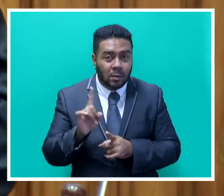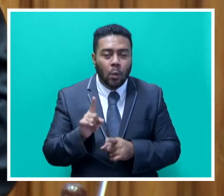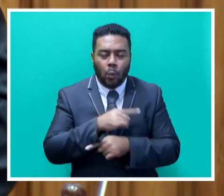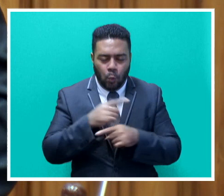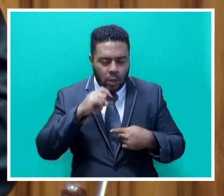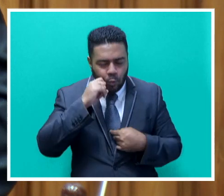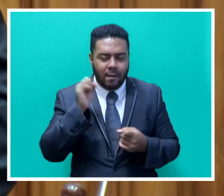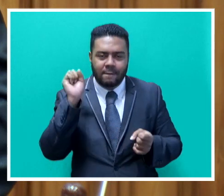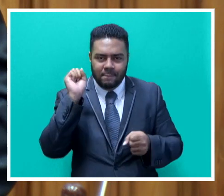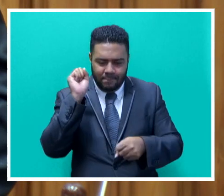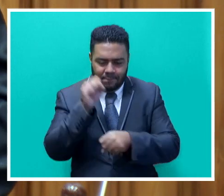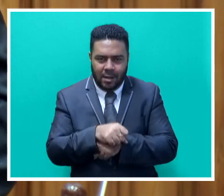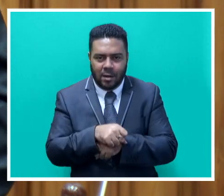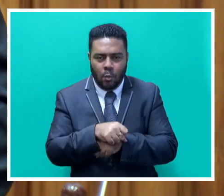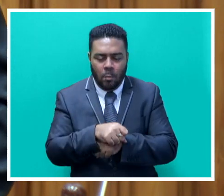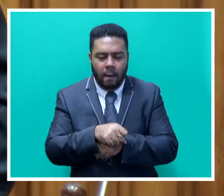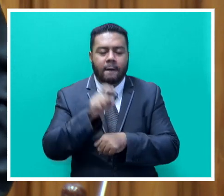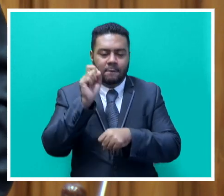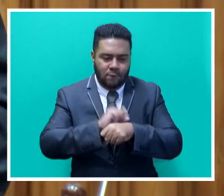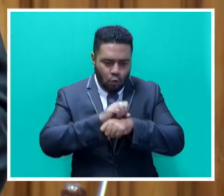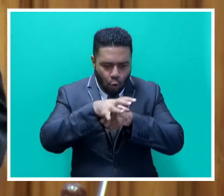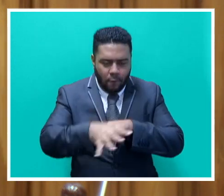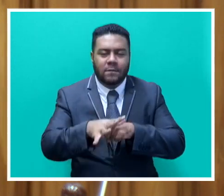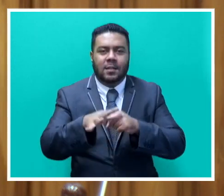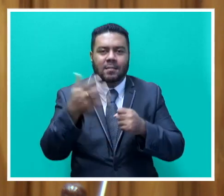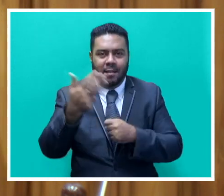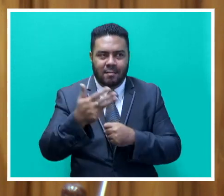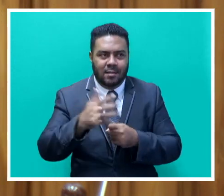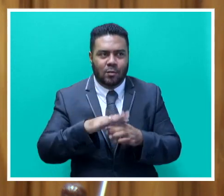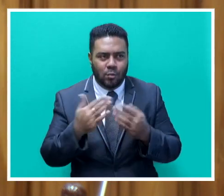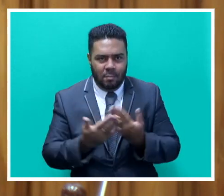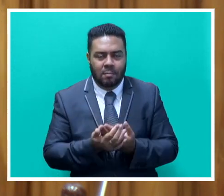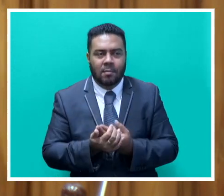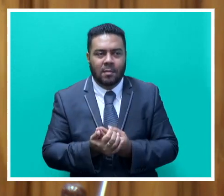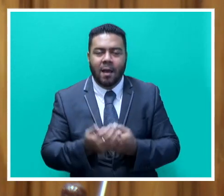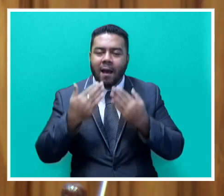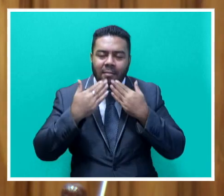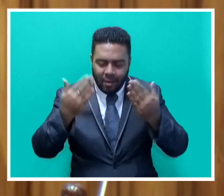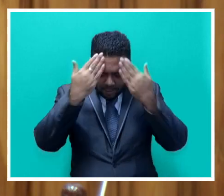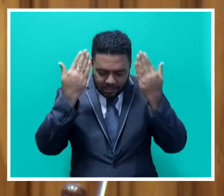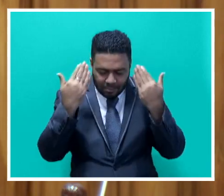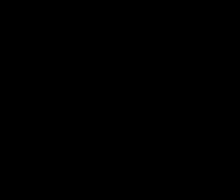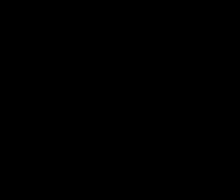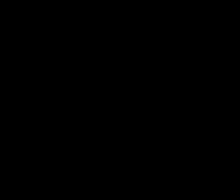fight and overcome this pandemic of COVID-19. I thank you, Honourable Speaker.